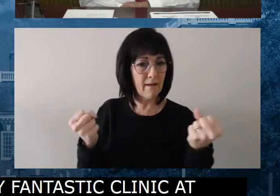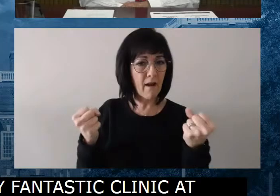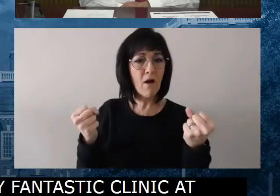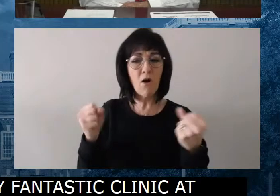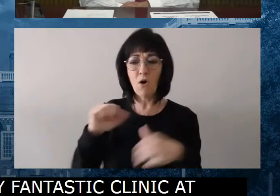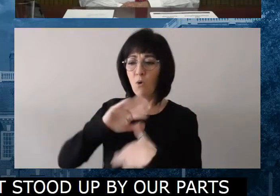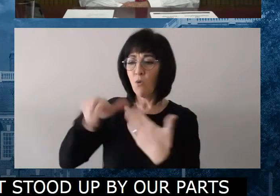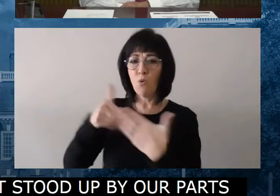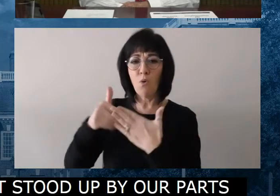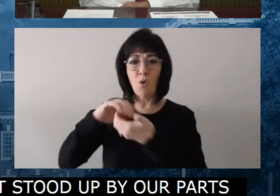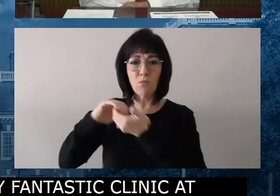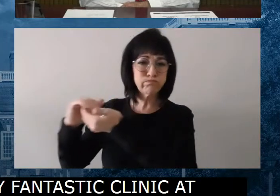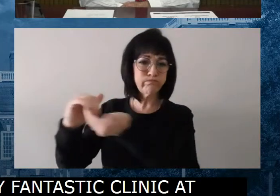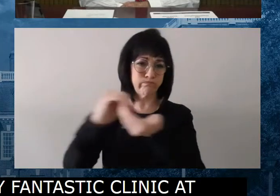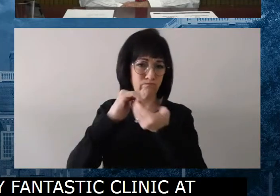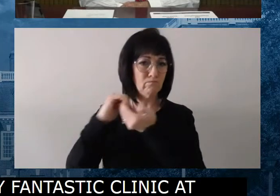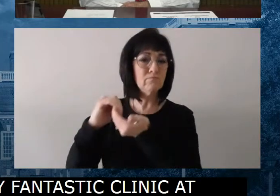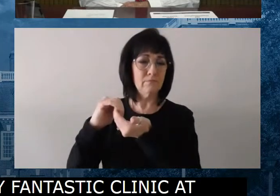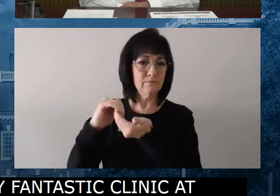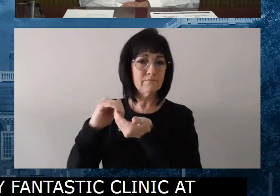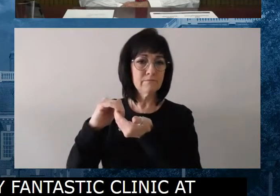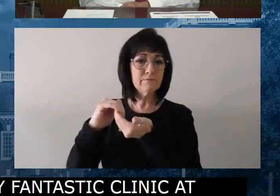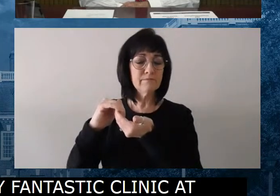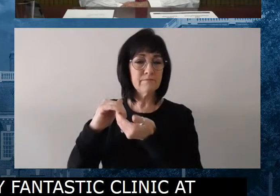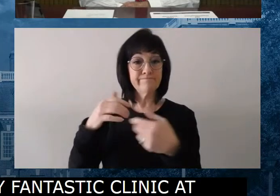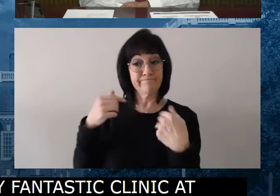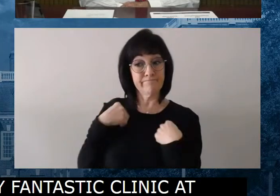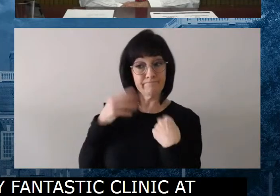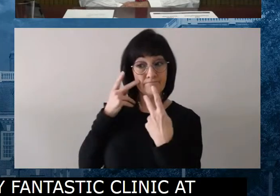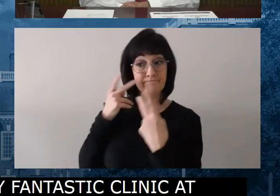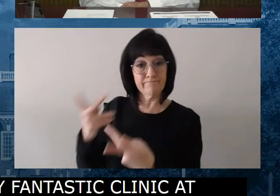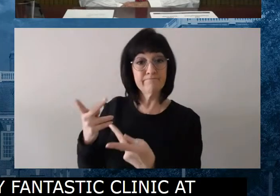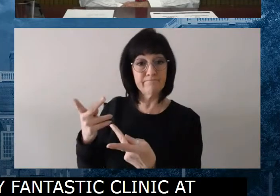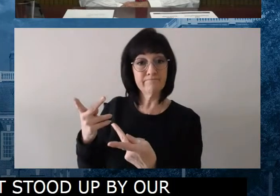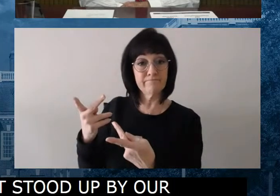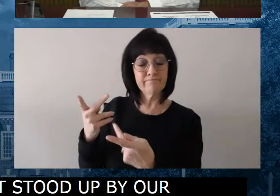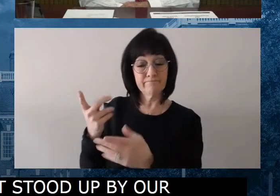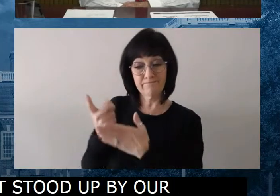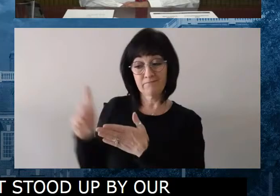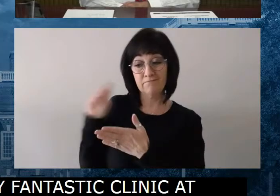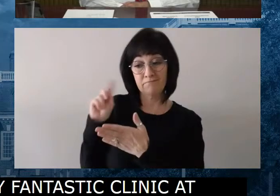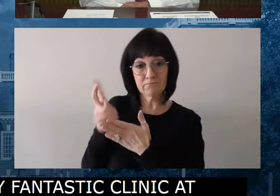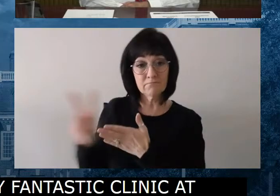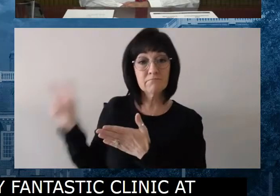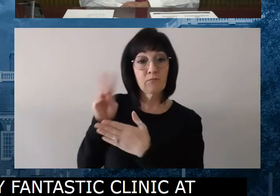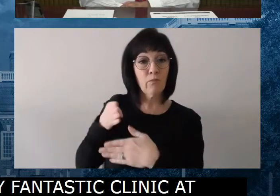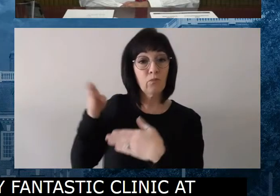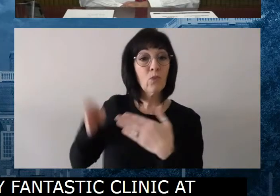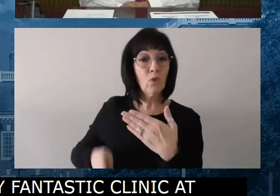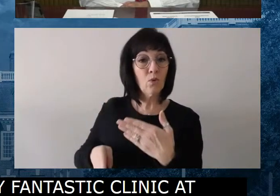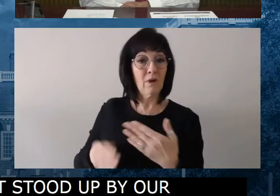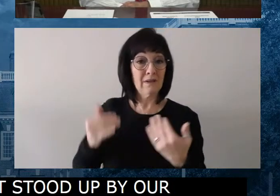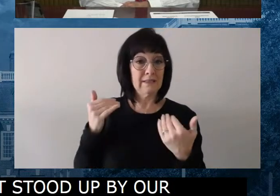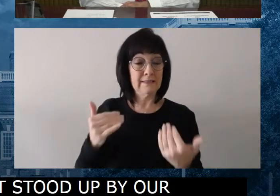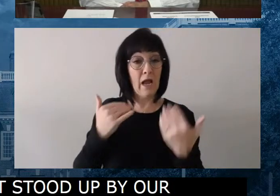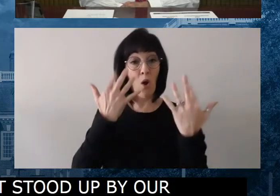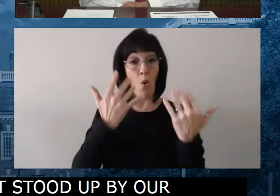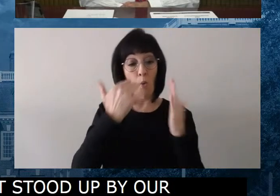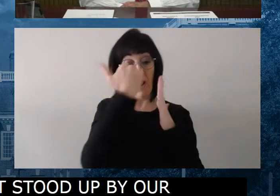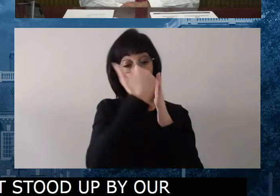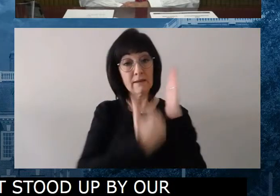and DPH. Visited the last 2 weekends. We are finishing up with the 65 and older wait lists that have